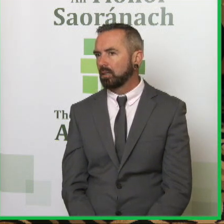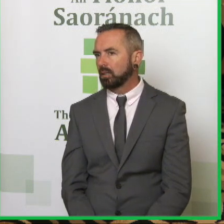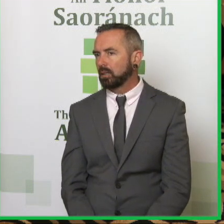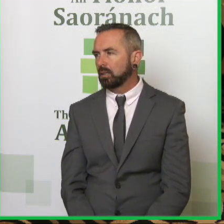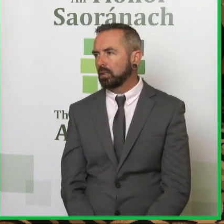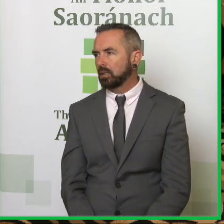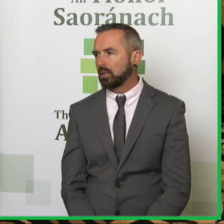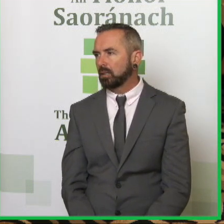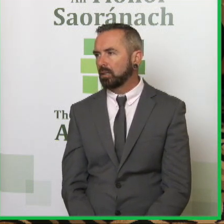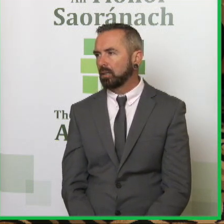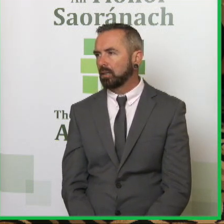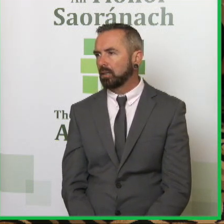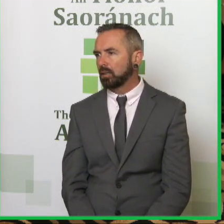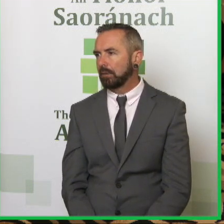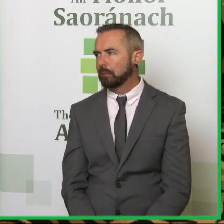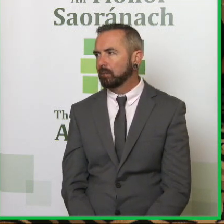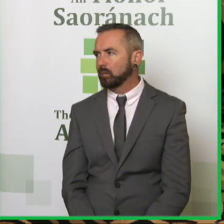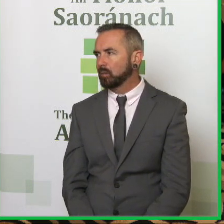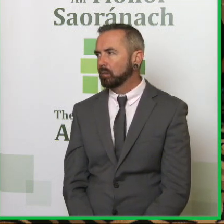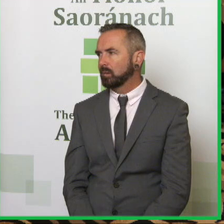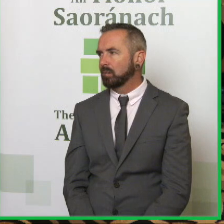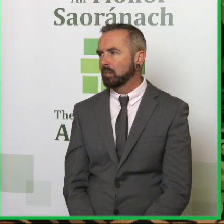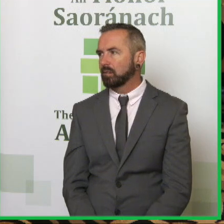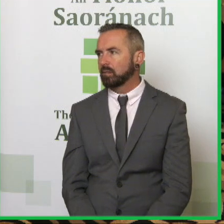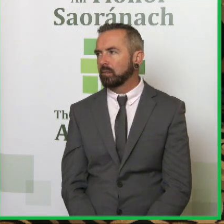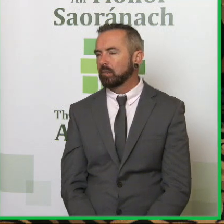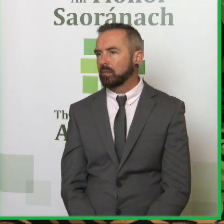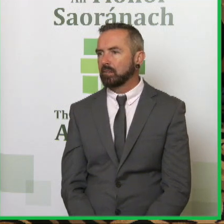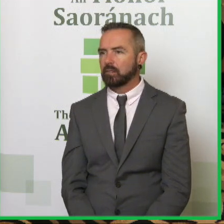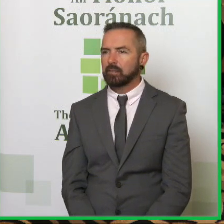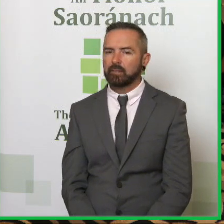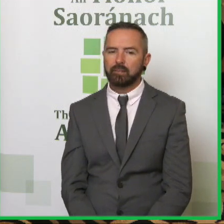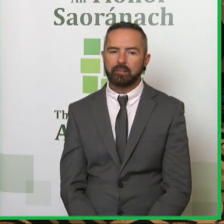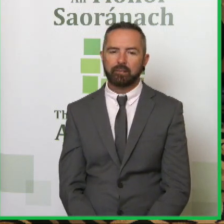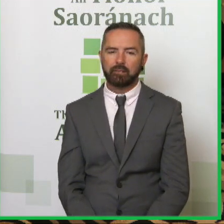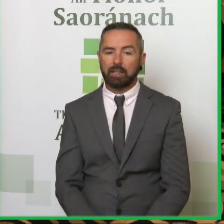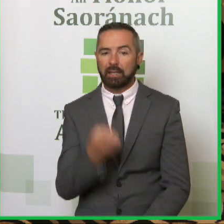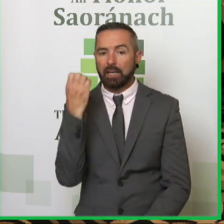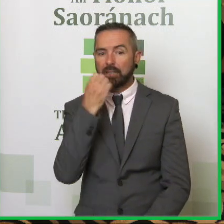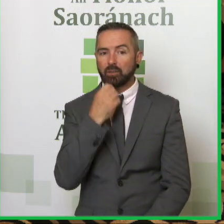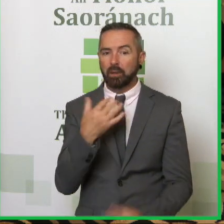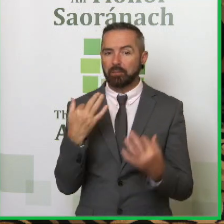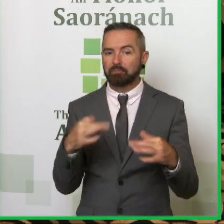get to Evelyn, don't worry. We'll, Excuse my typos, I'll fix them up afterwards.